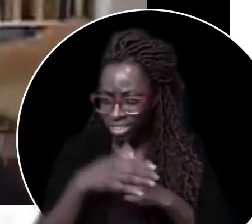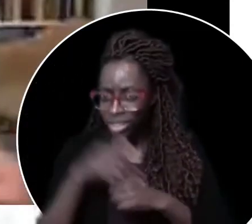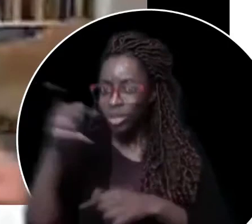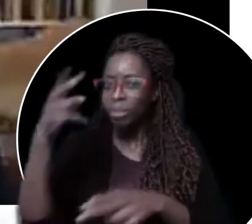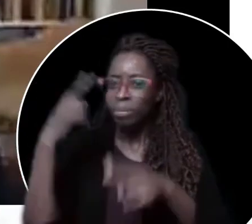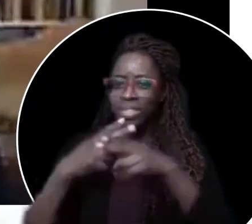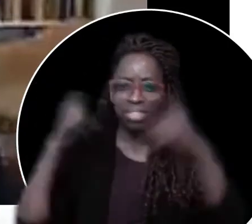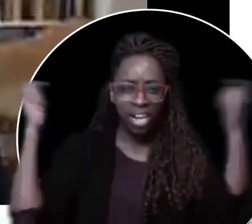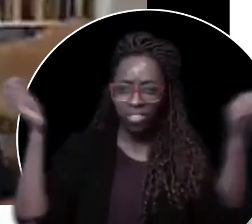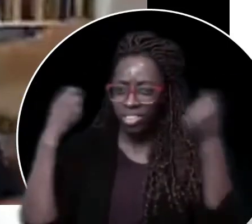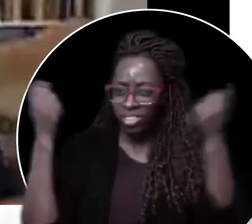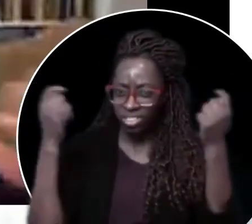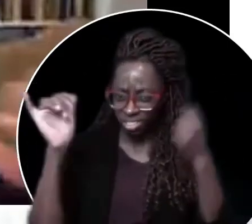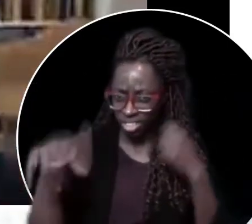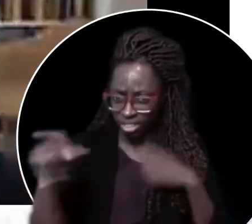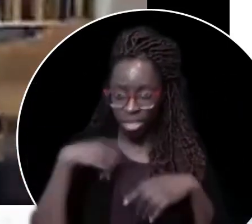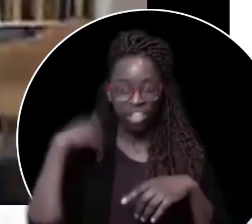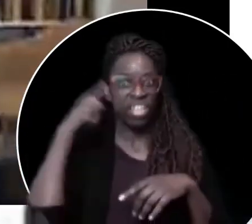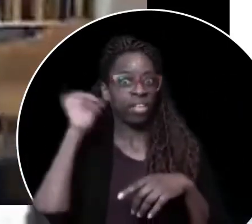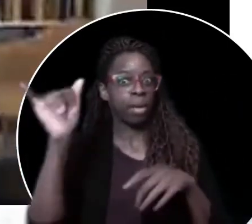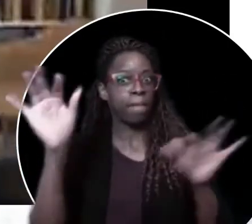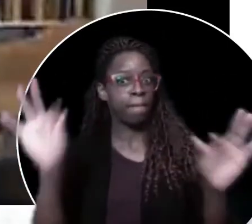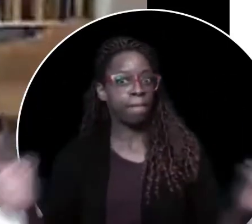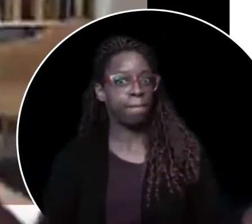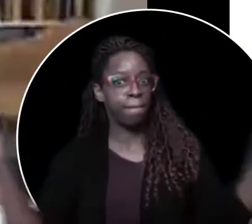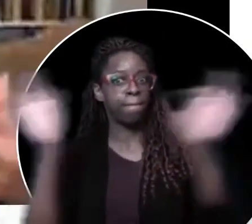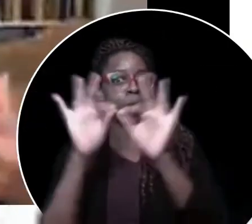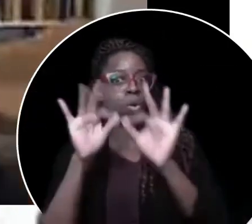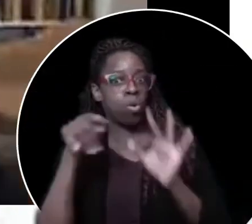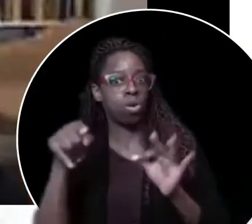by these efforts in the past to